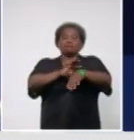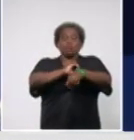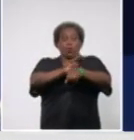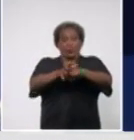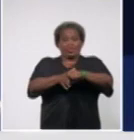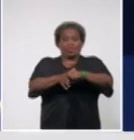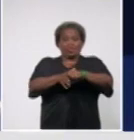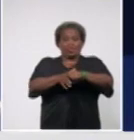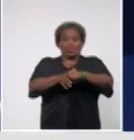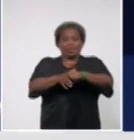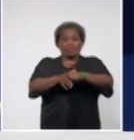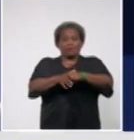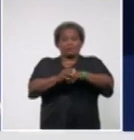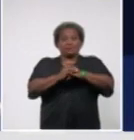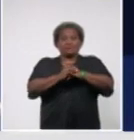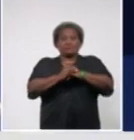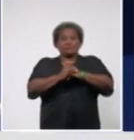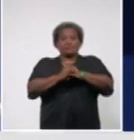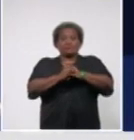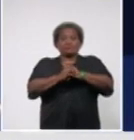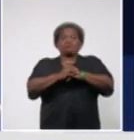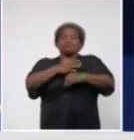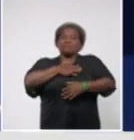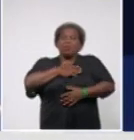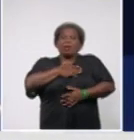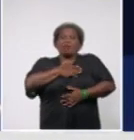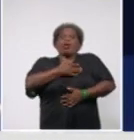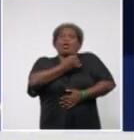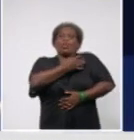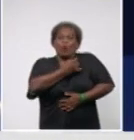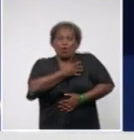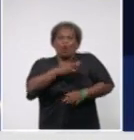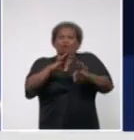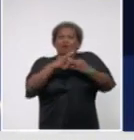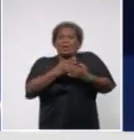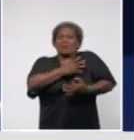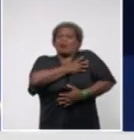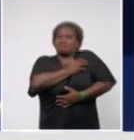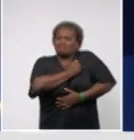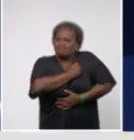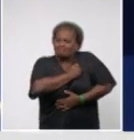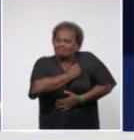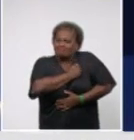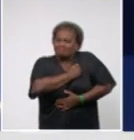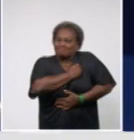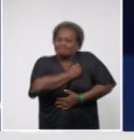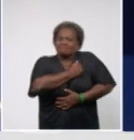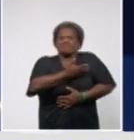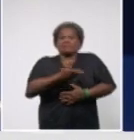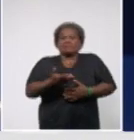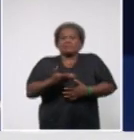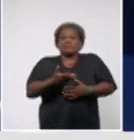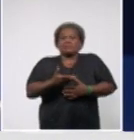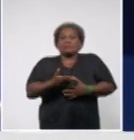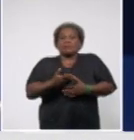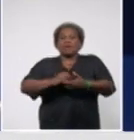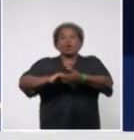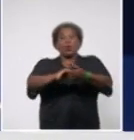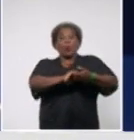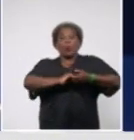our condolences to the family and friends of the deceased for their deeply felt loss.